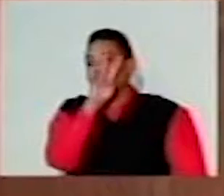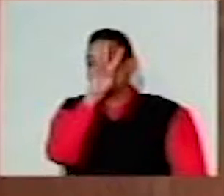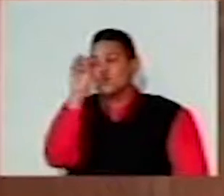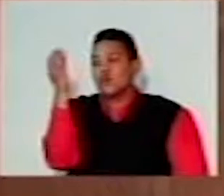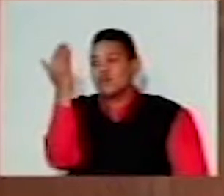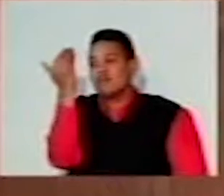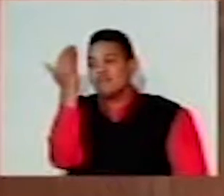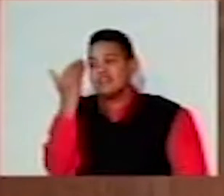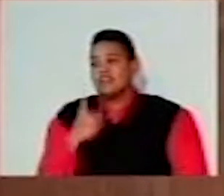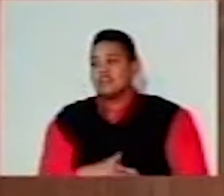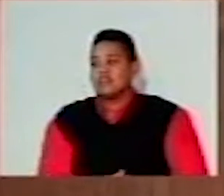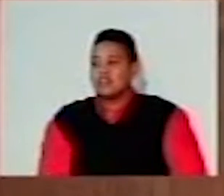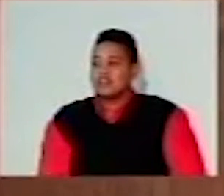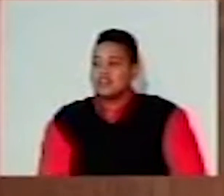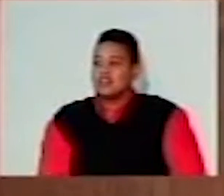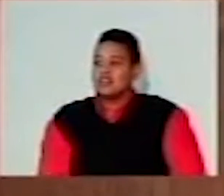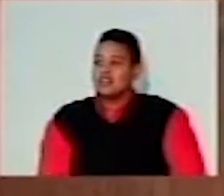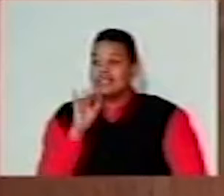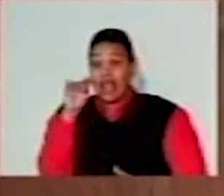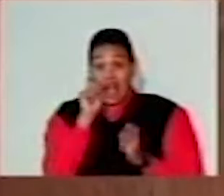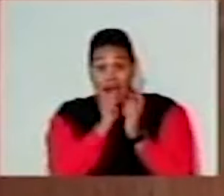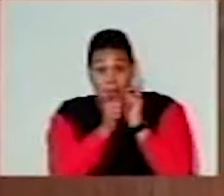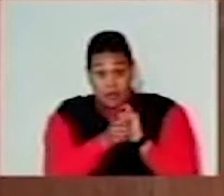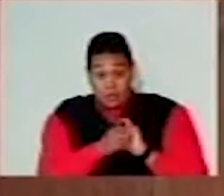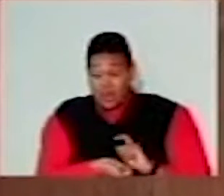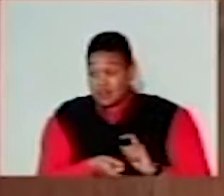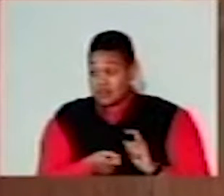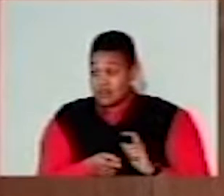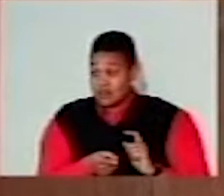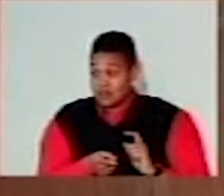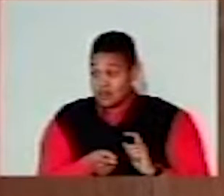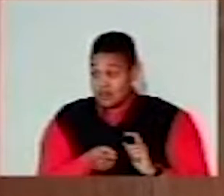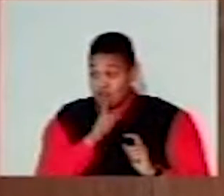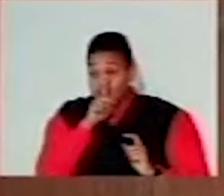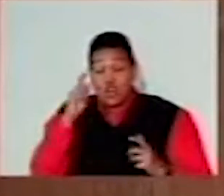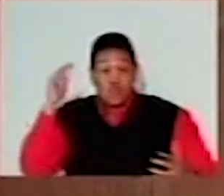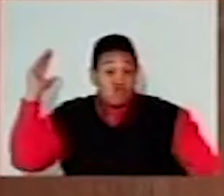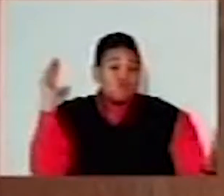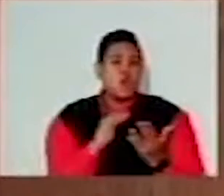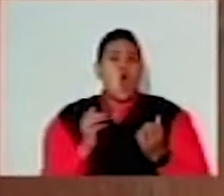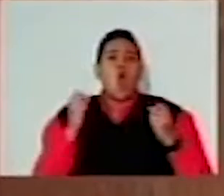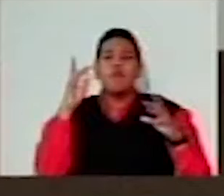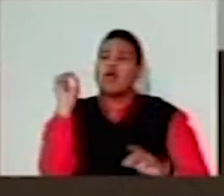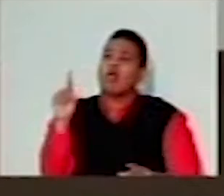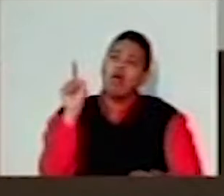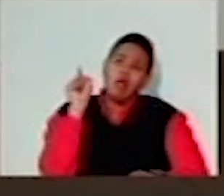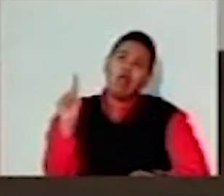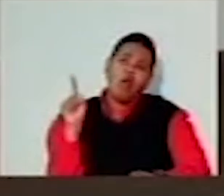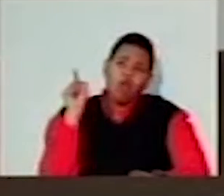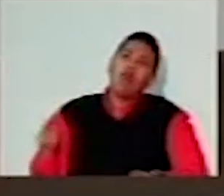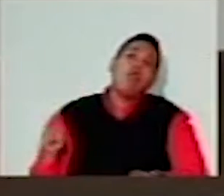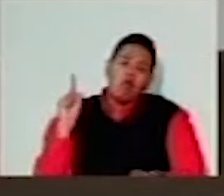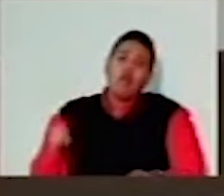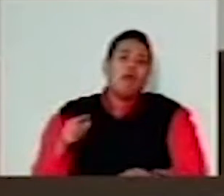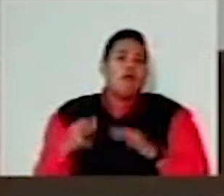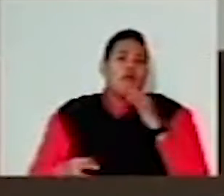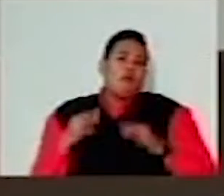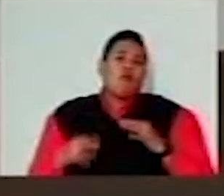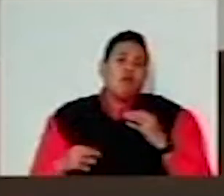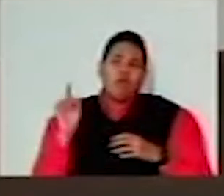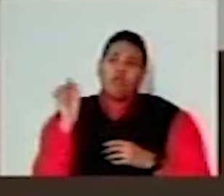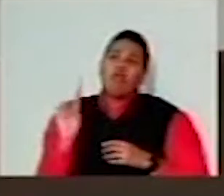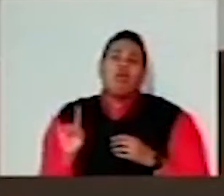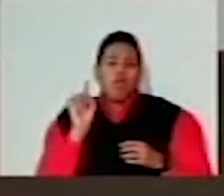2015. So, Mr. Speaker, that amendment certainly reduced the number of cases that went to the parish